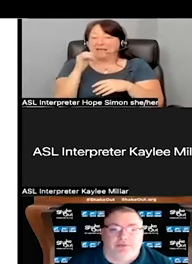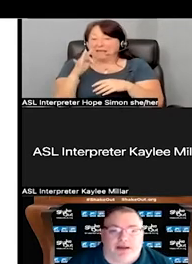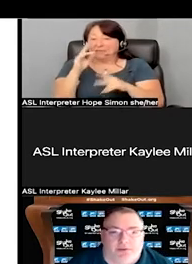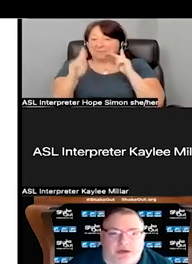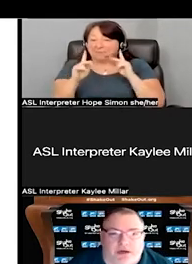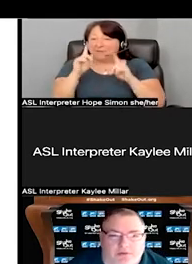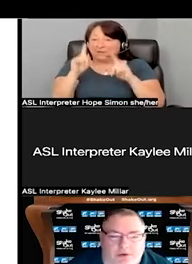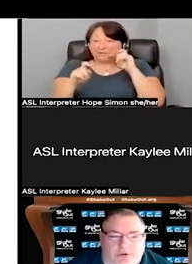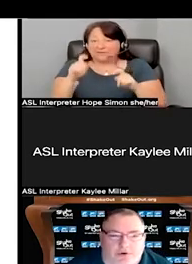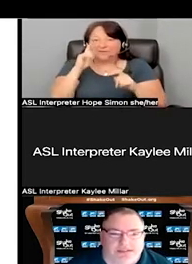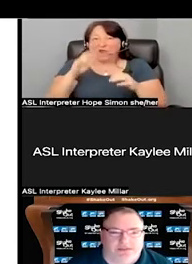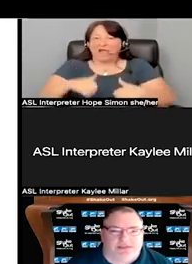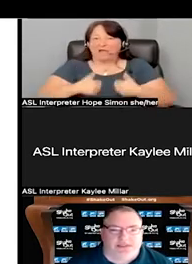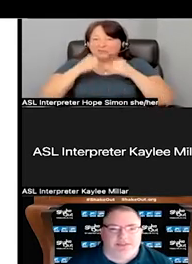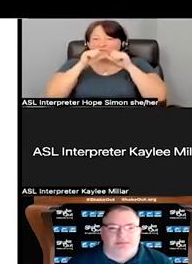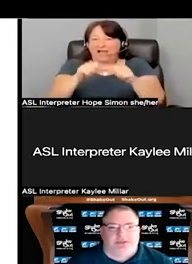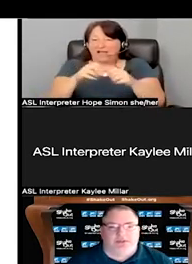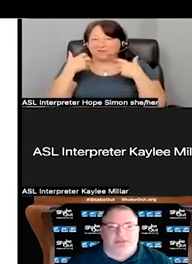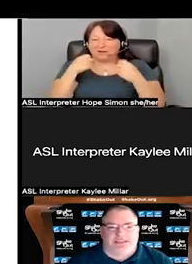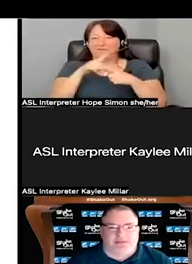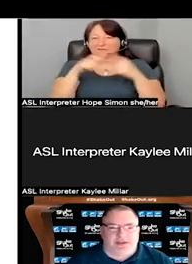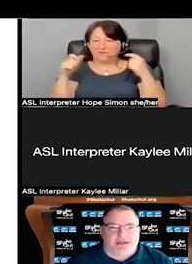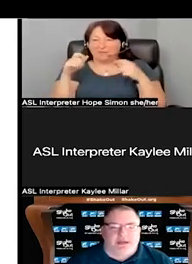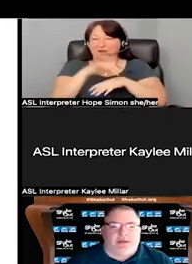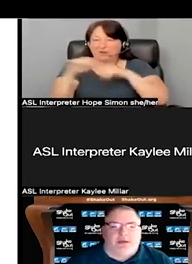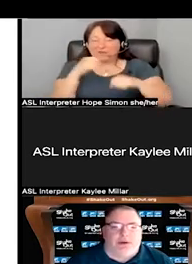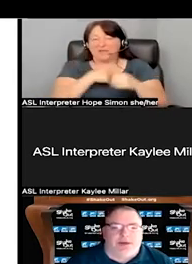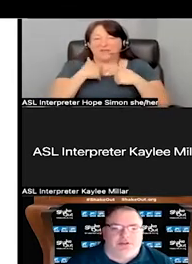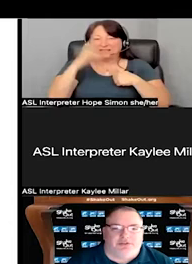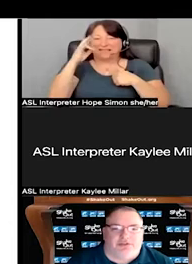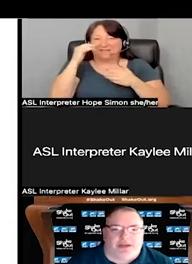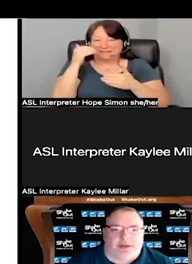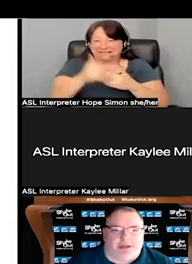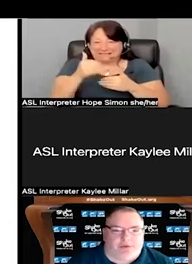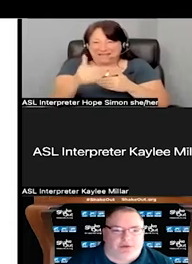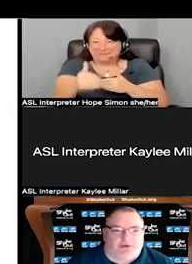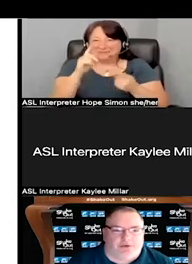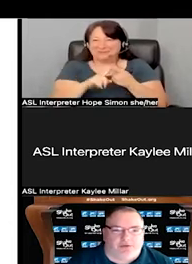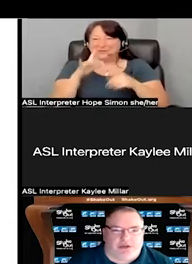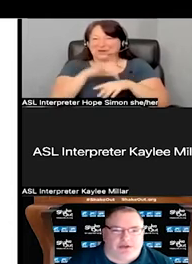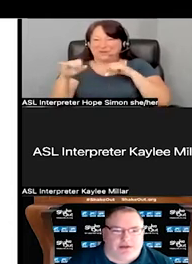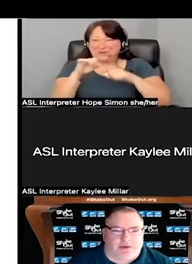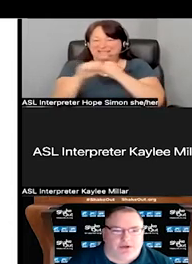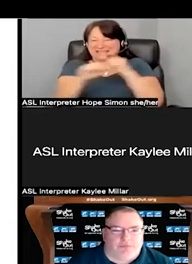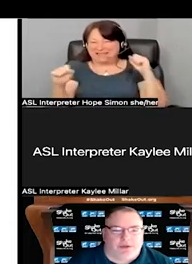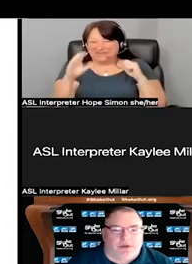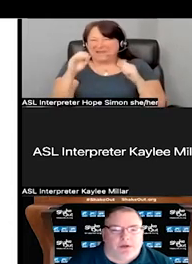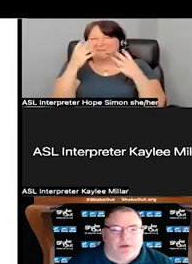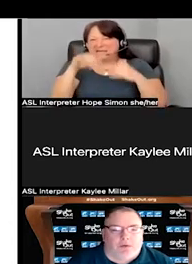prepared to survive and recover from earthquakes. We have the 7 steps to earthquake safety, web pages, and many other resources that you can